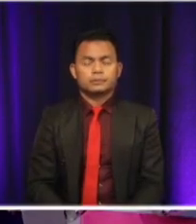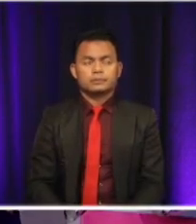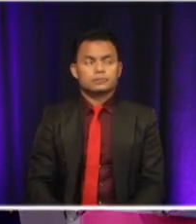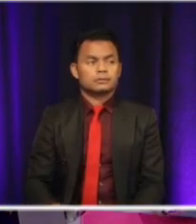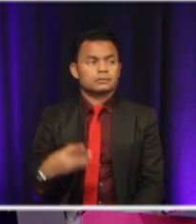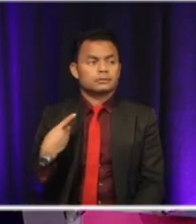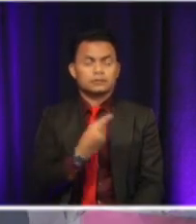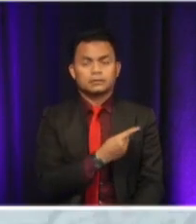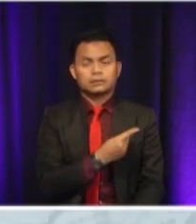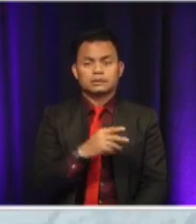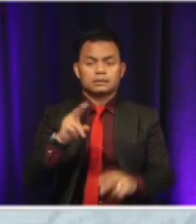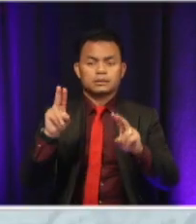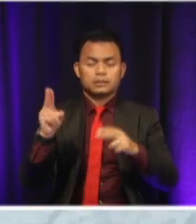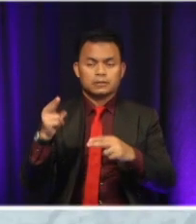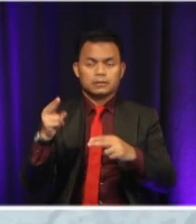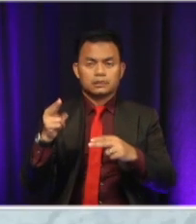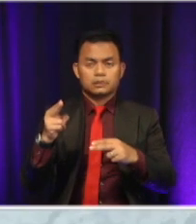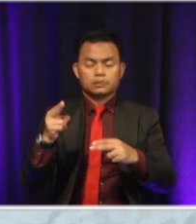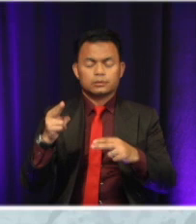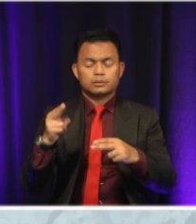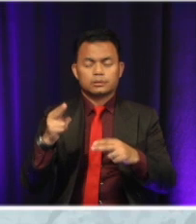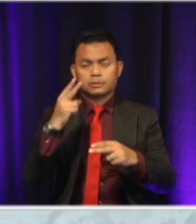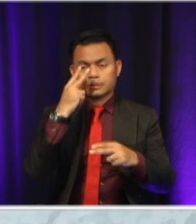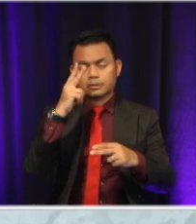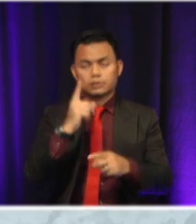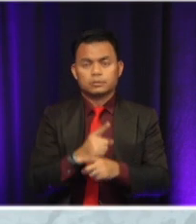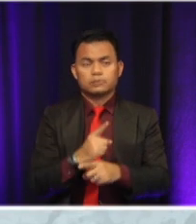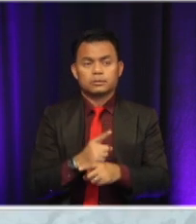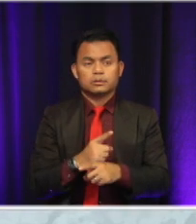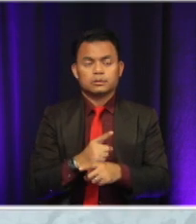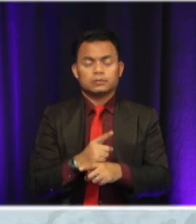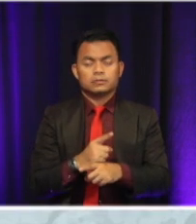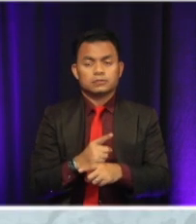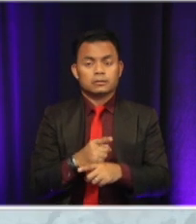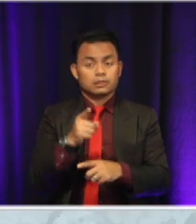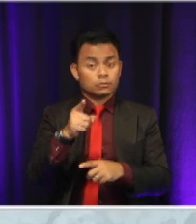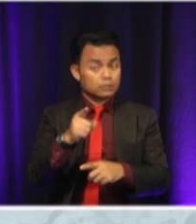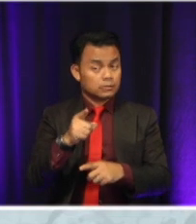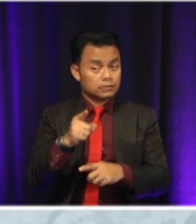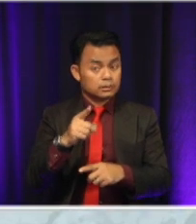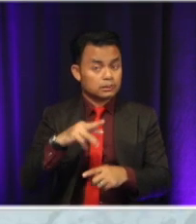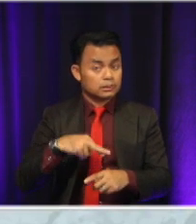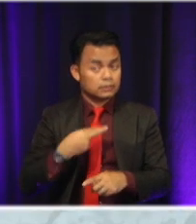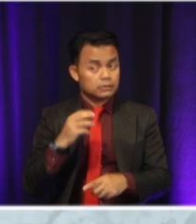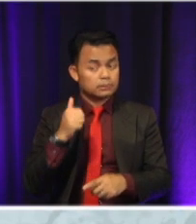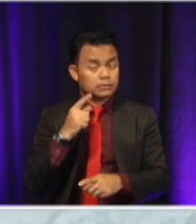all strive to show mercy to others. Do you agree? Was it right